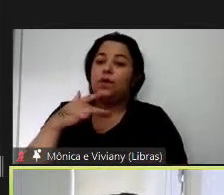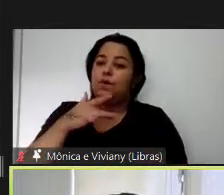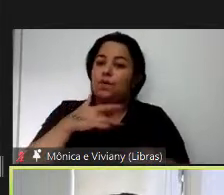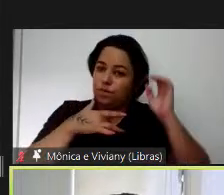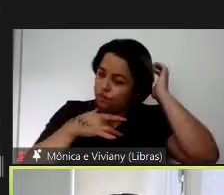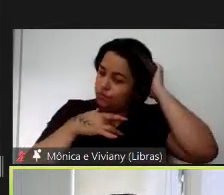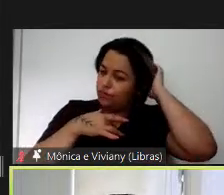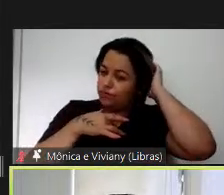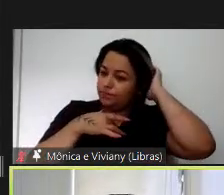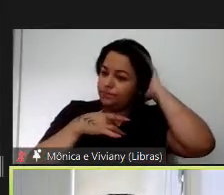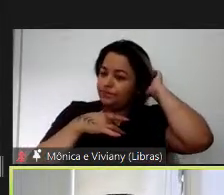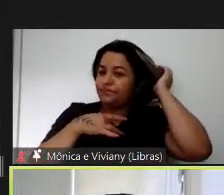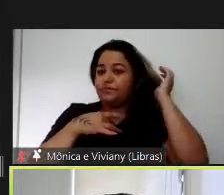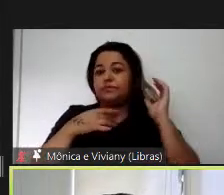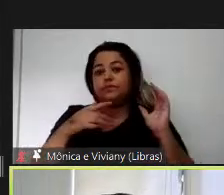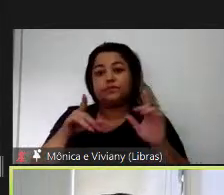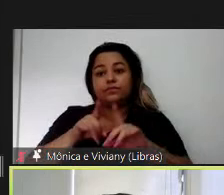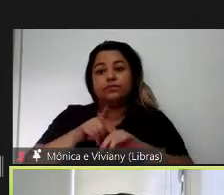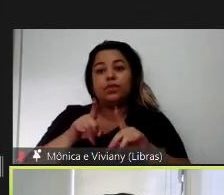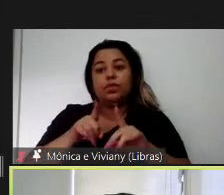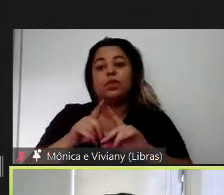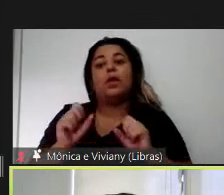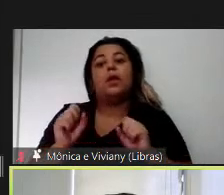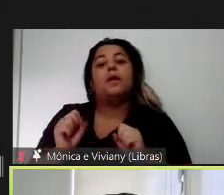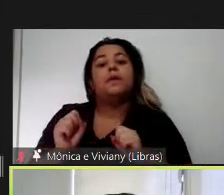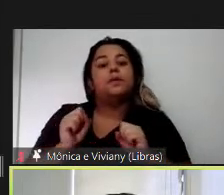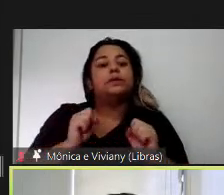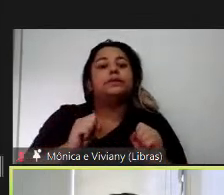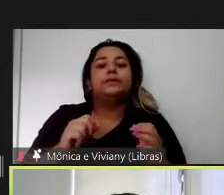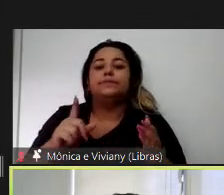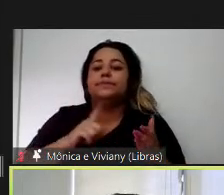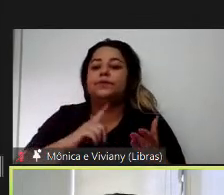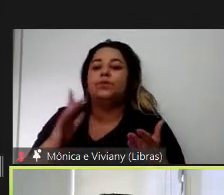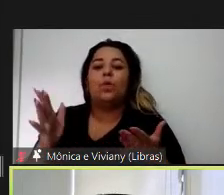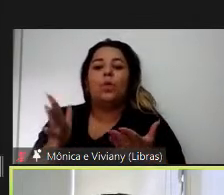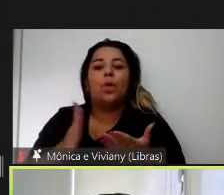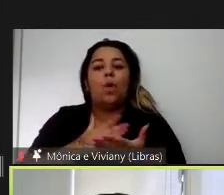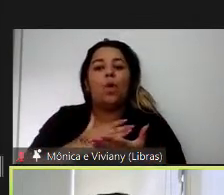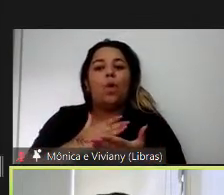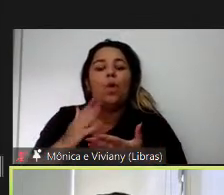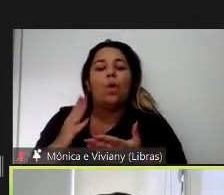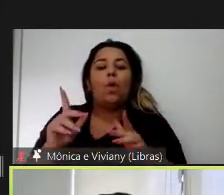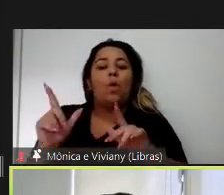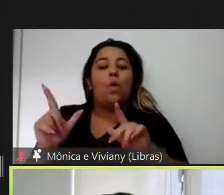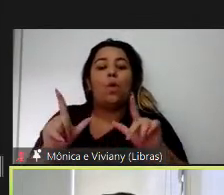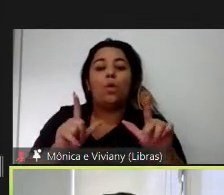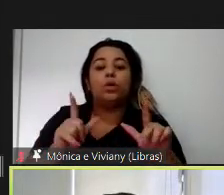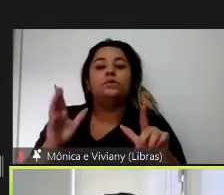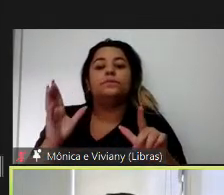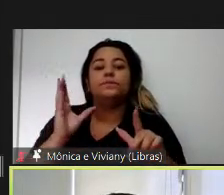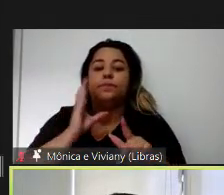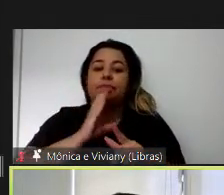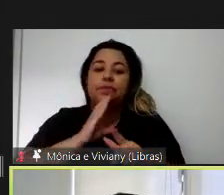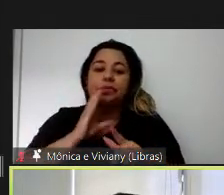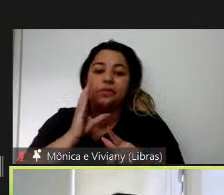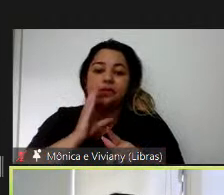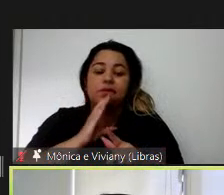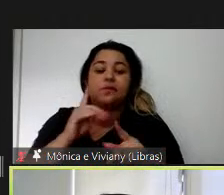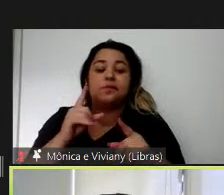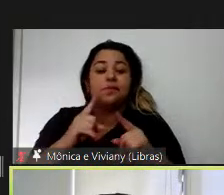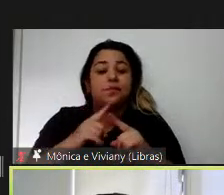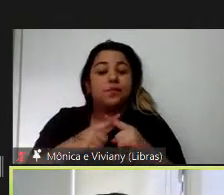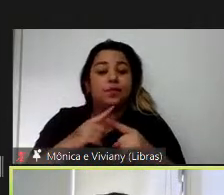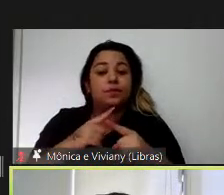primary care, we have this sustainable and very strong. We have a lot of slides, so I have to